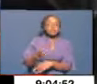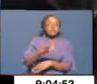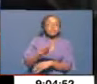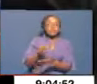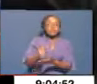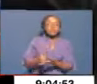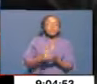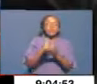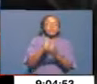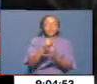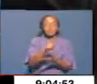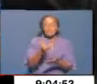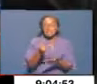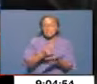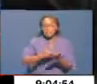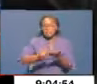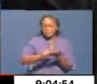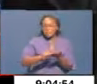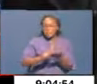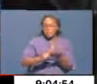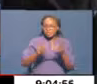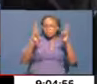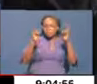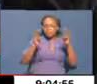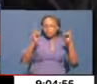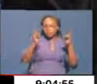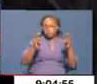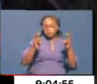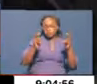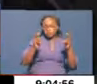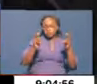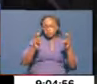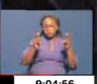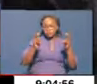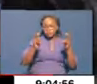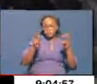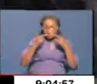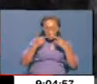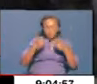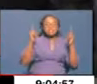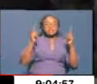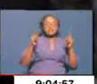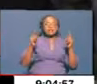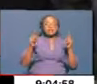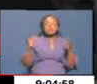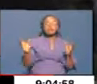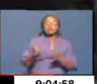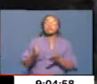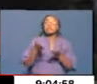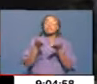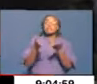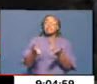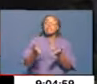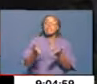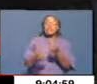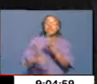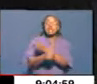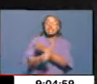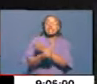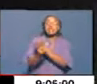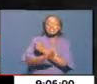Tusaidiane tuandike motion to declare this conservancy a dangerous